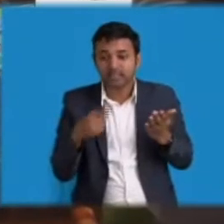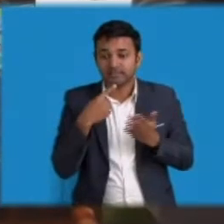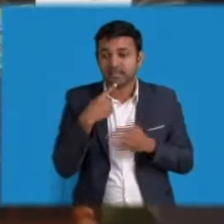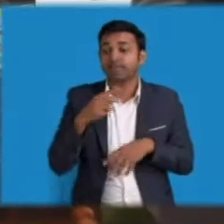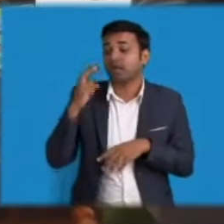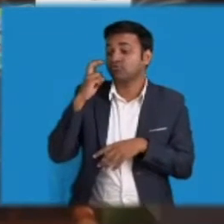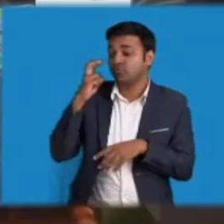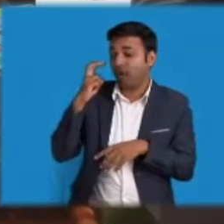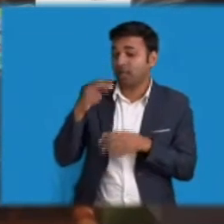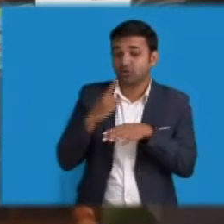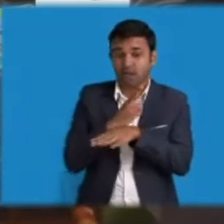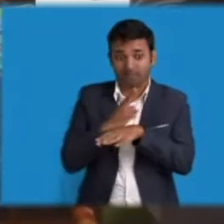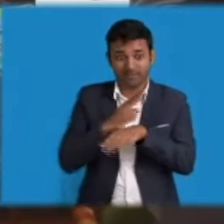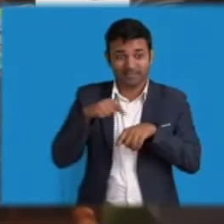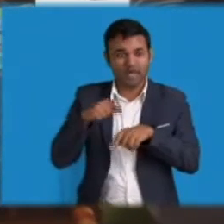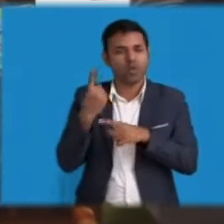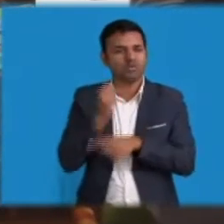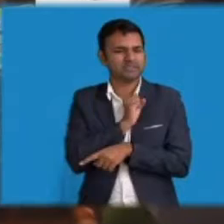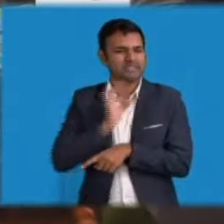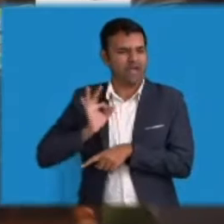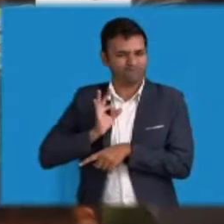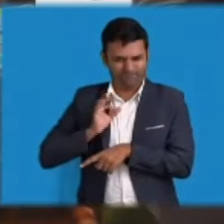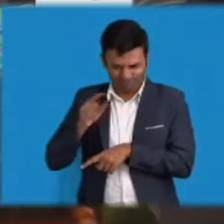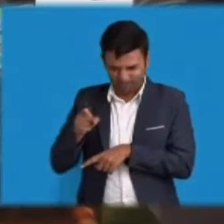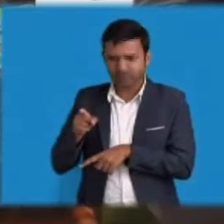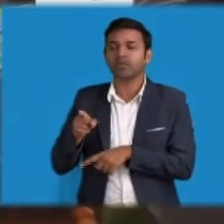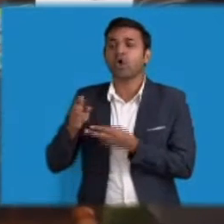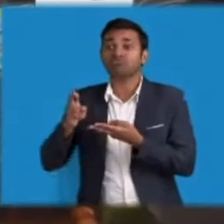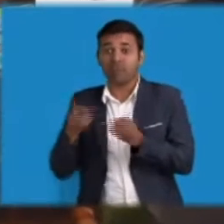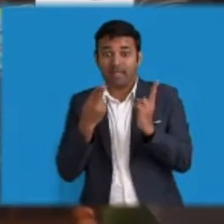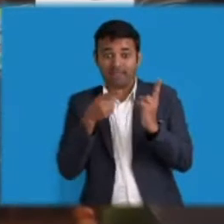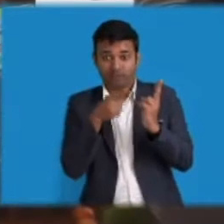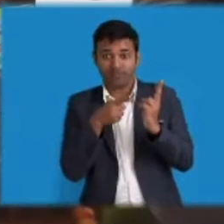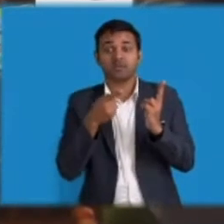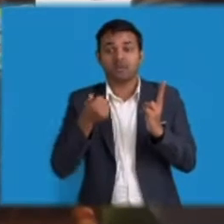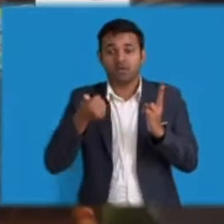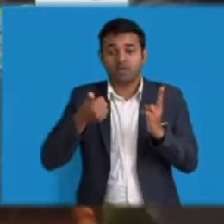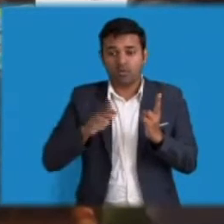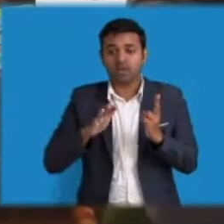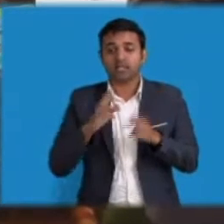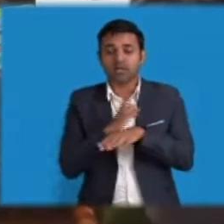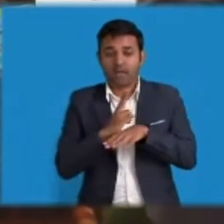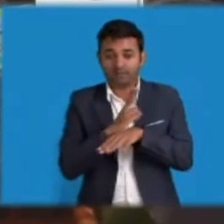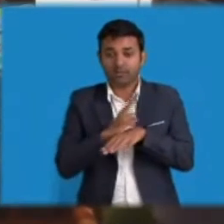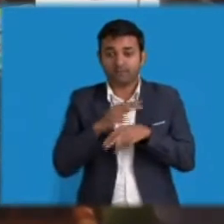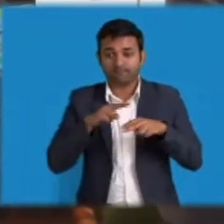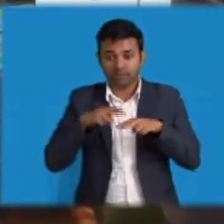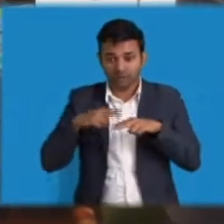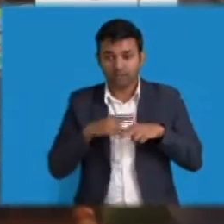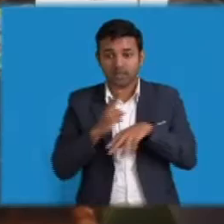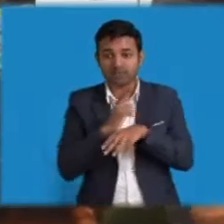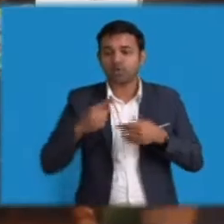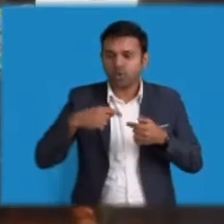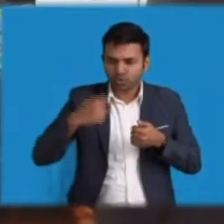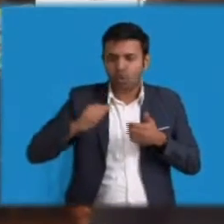systemic recommendations are currently being implemented with the Fiji Navy and are an ongoing process. Thank you, Madam